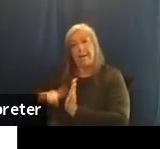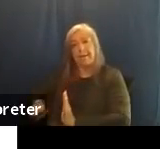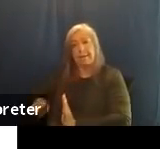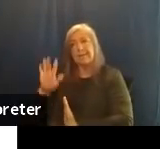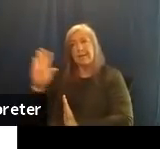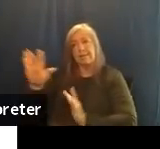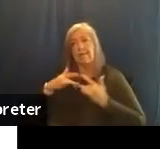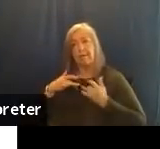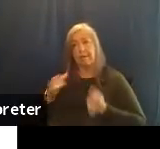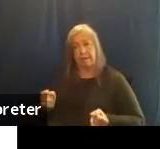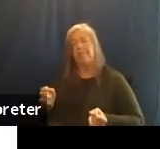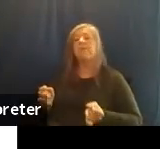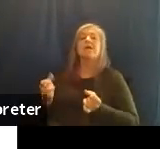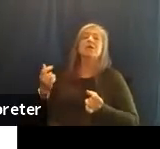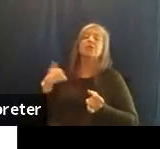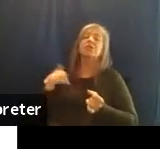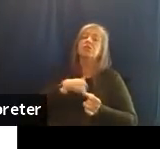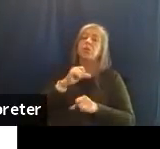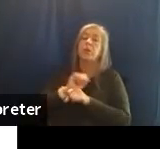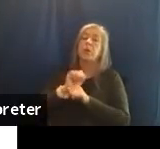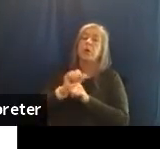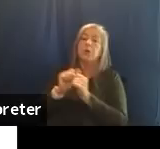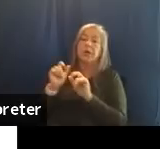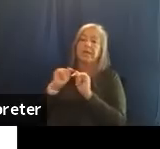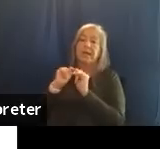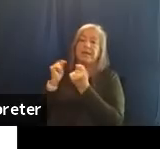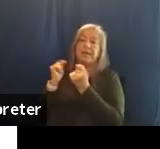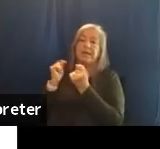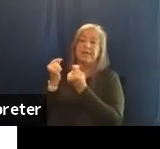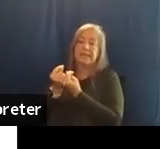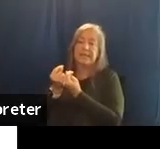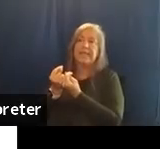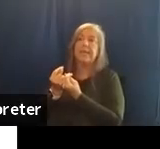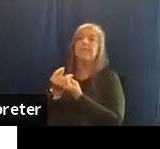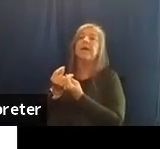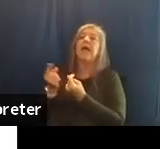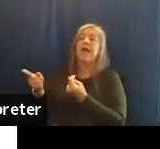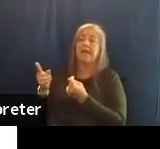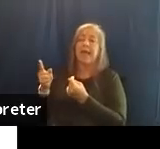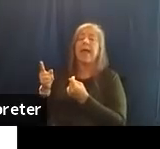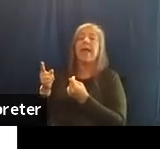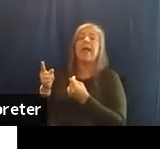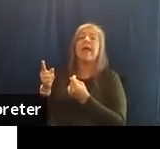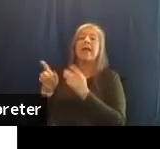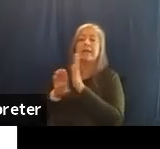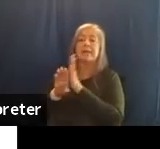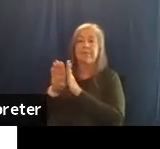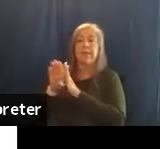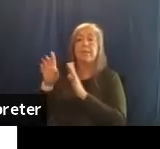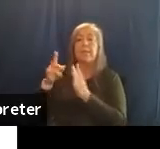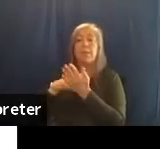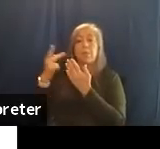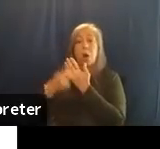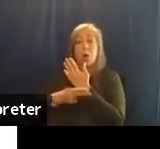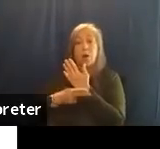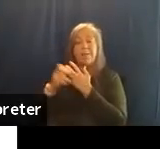his team, and they did a fabulous job of creating a program for us that we can log on and we can provide that information